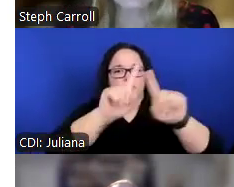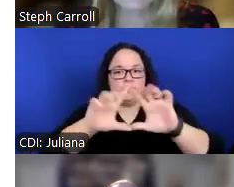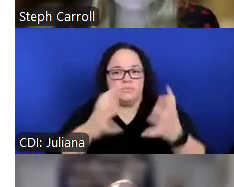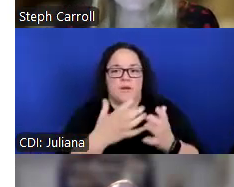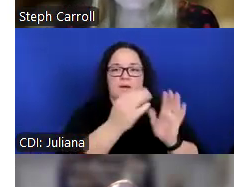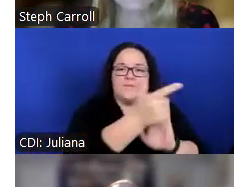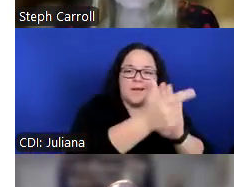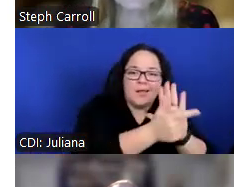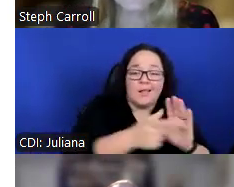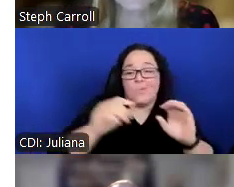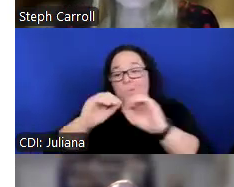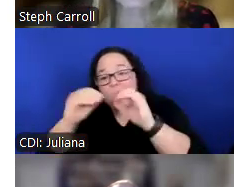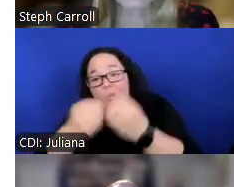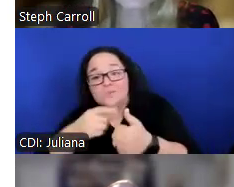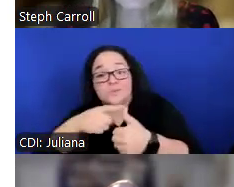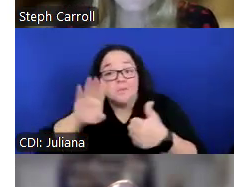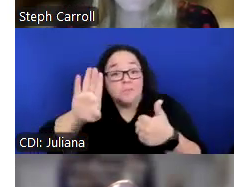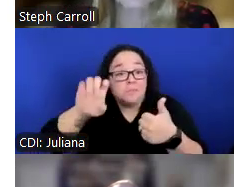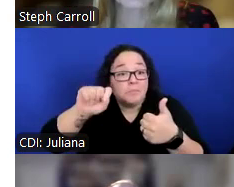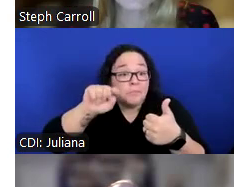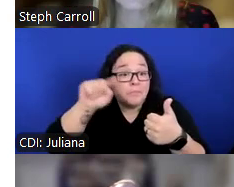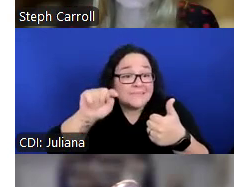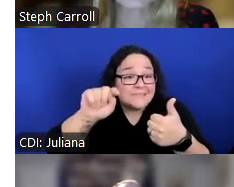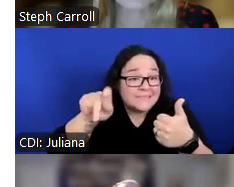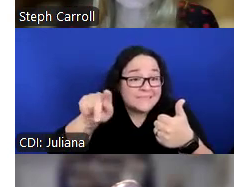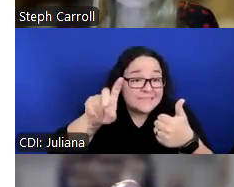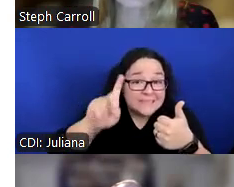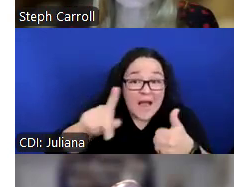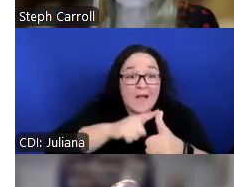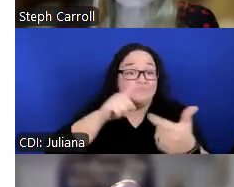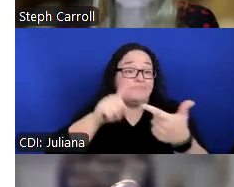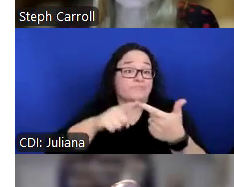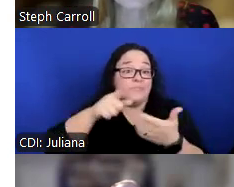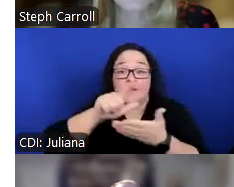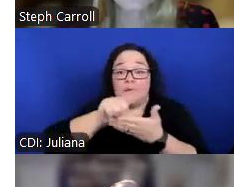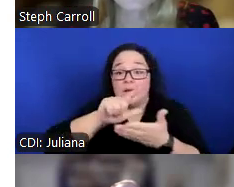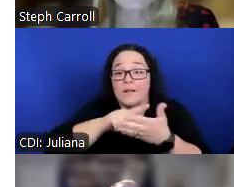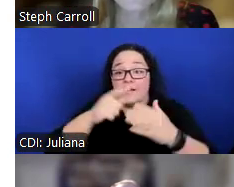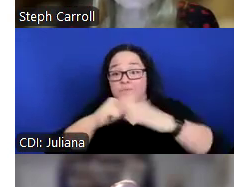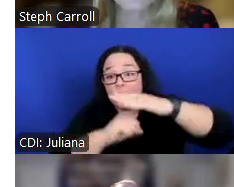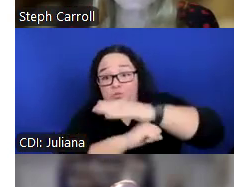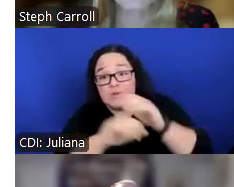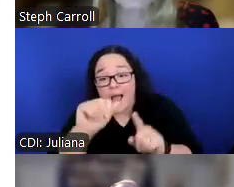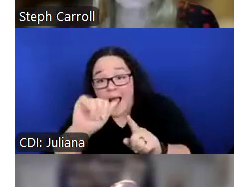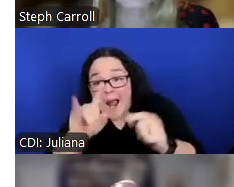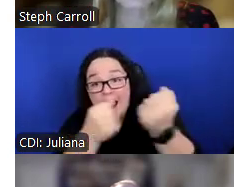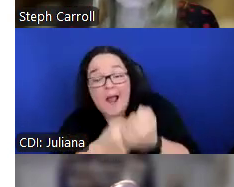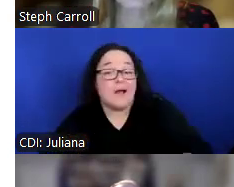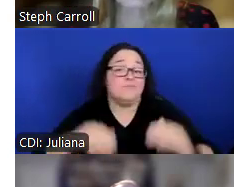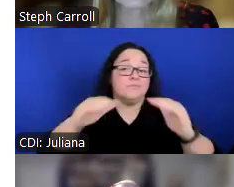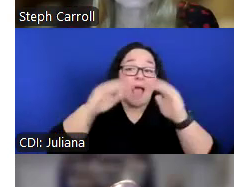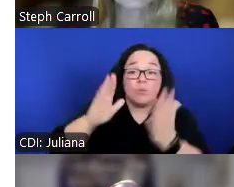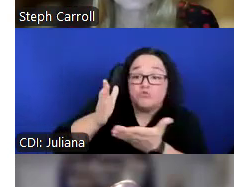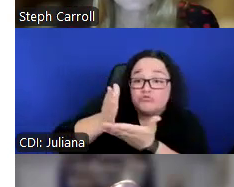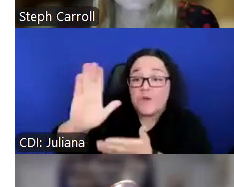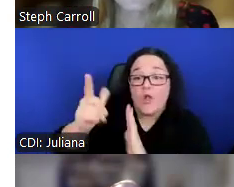the East LA Community Corporation, Housing and Economic Rights Advocates, the Legal Aid Foundation of Los